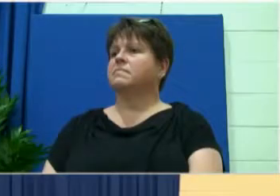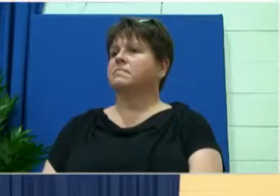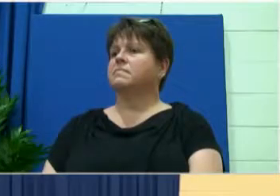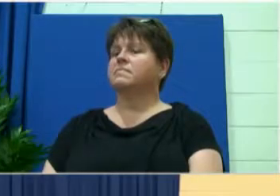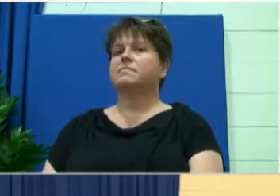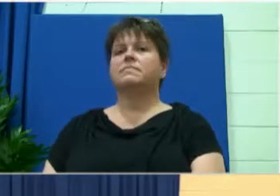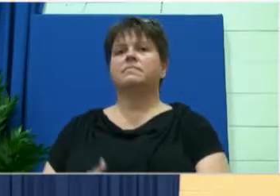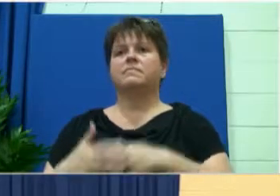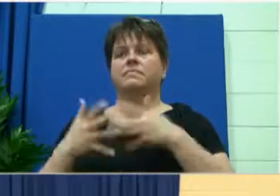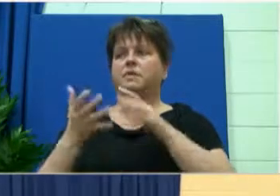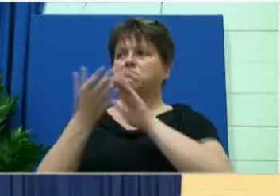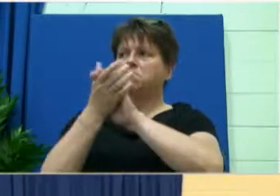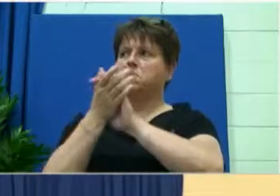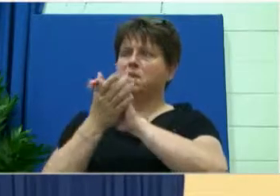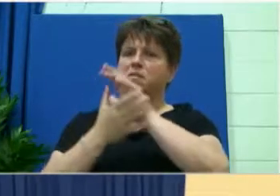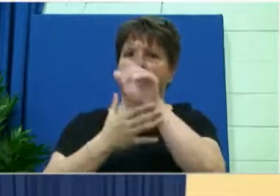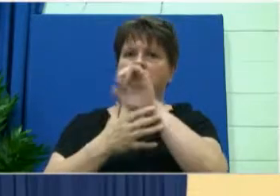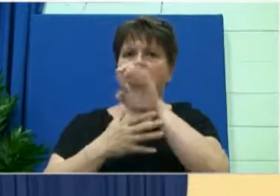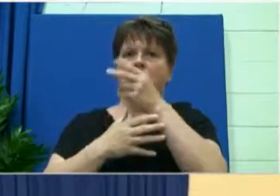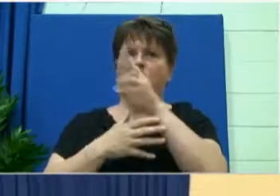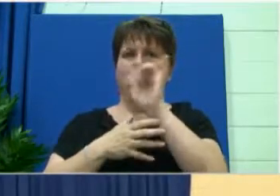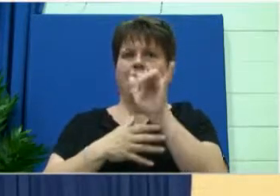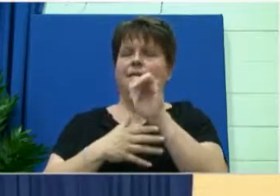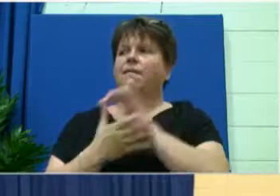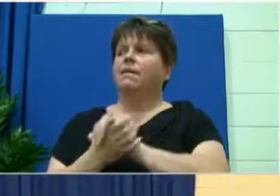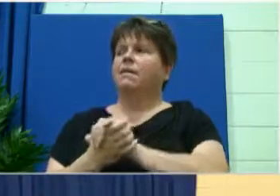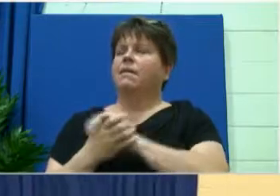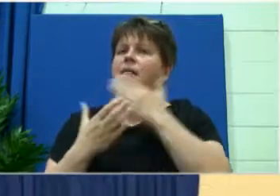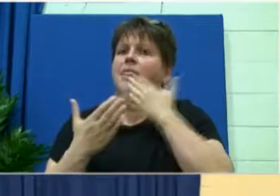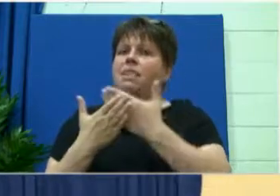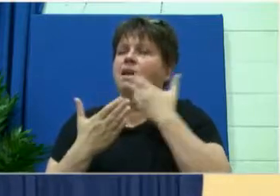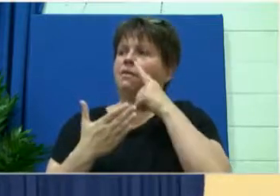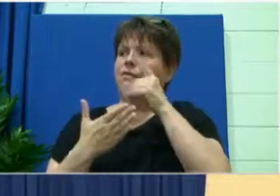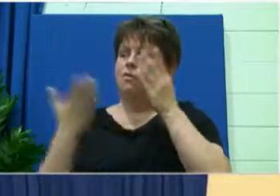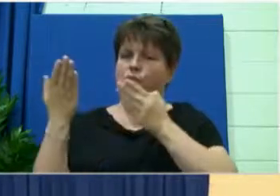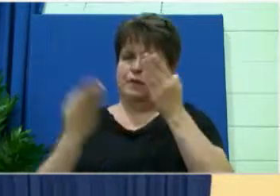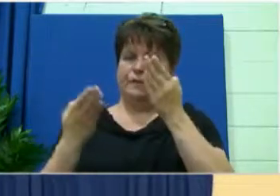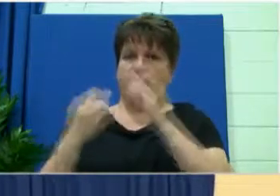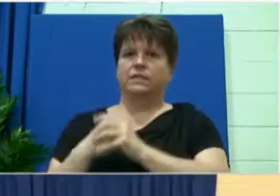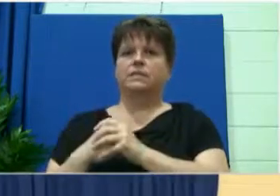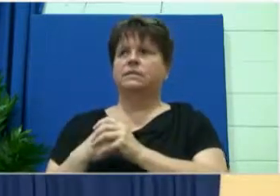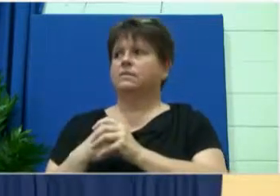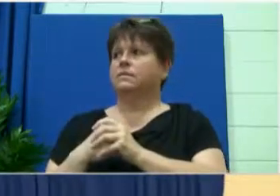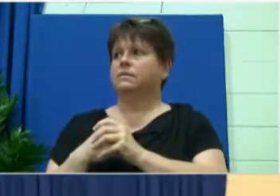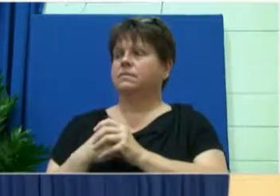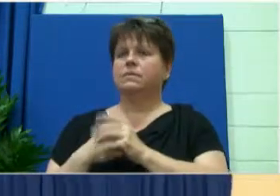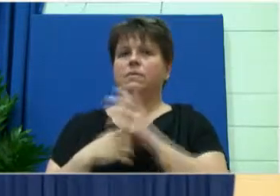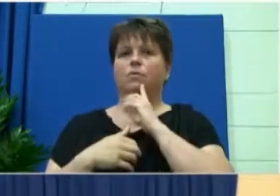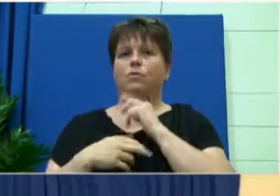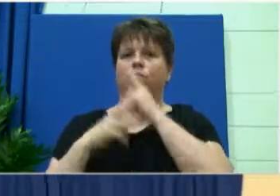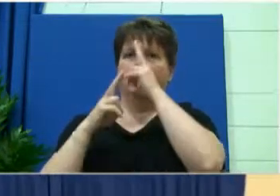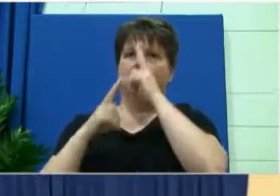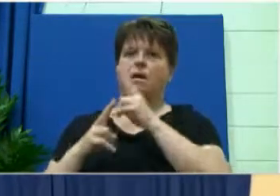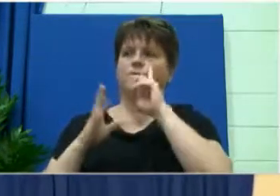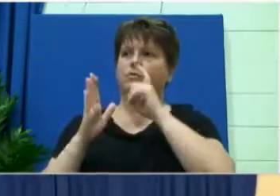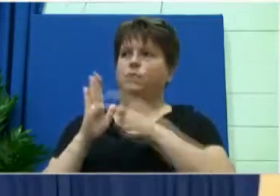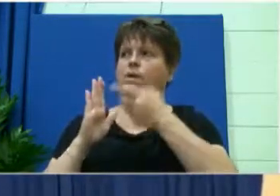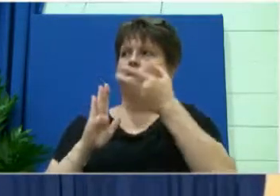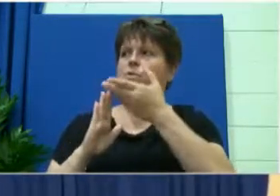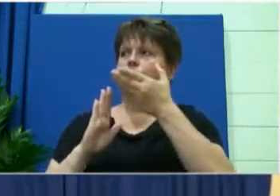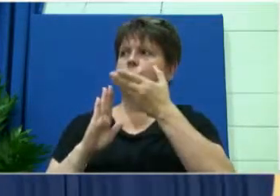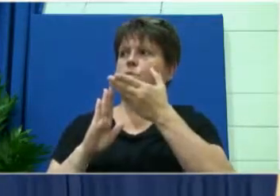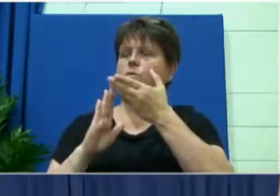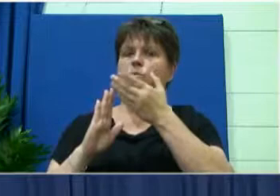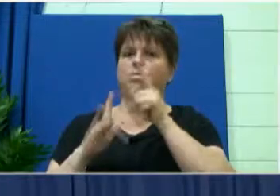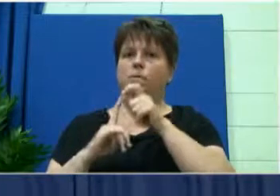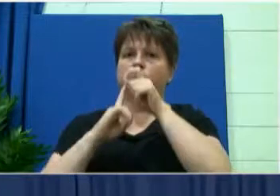Well, Zachary, congratulations, and thank you for your service. We're honored to be recognizing you at this